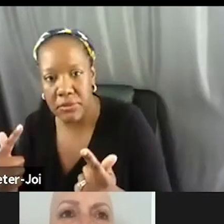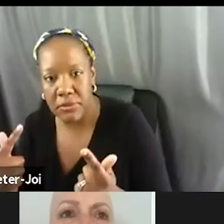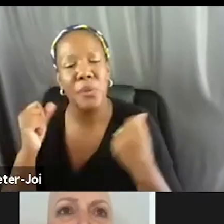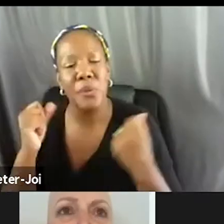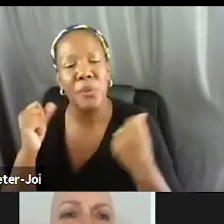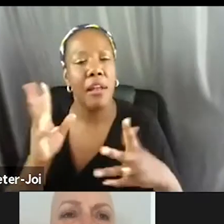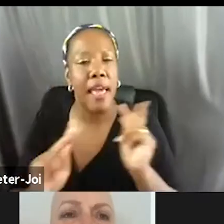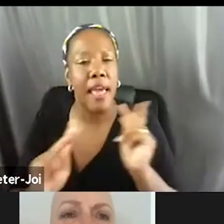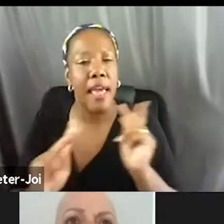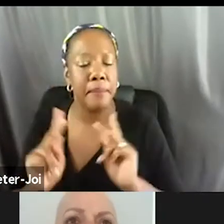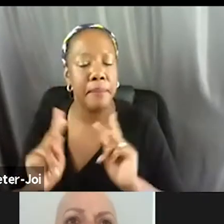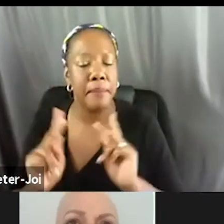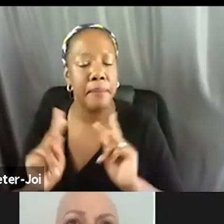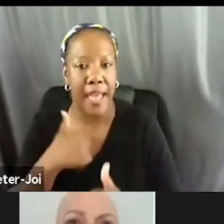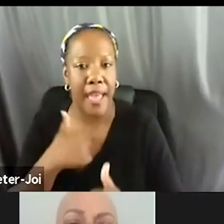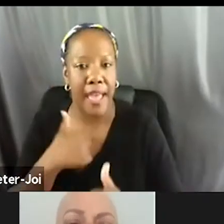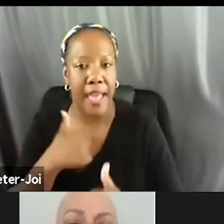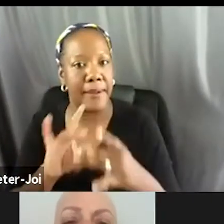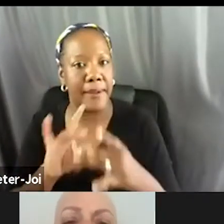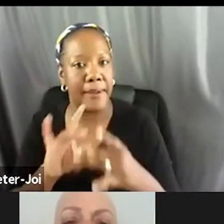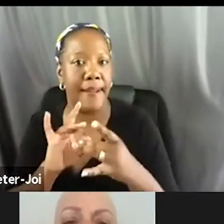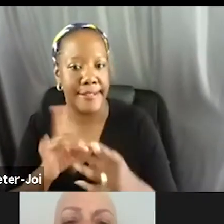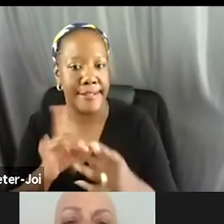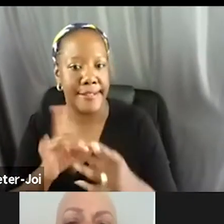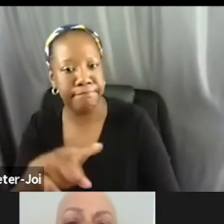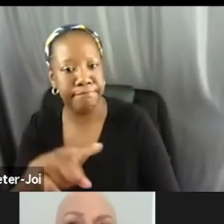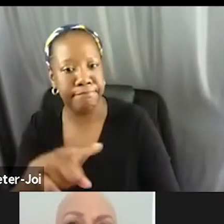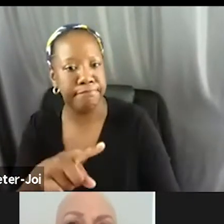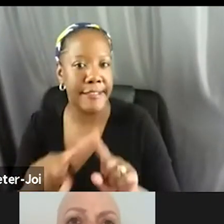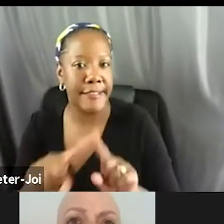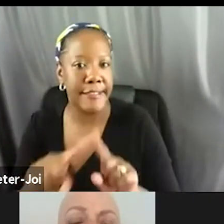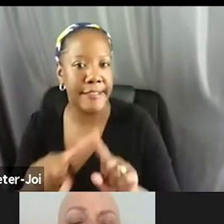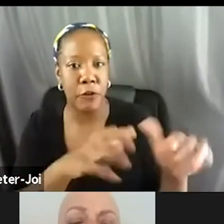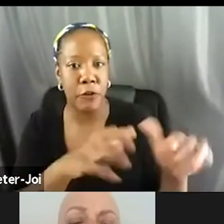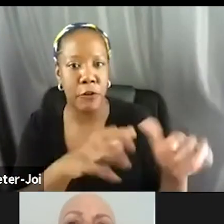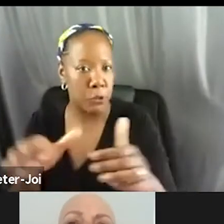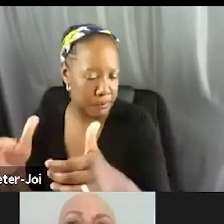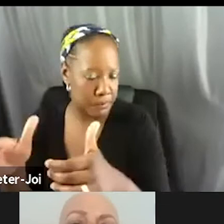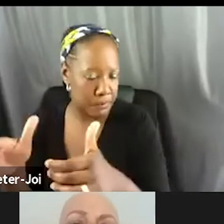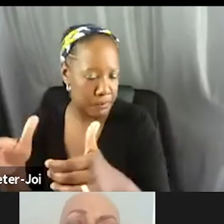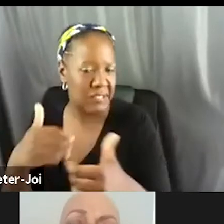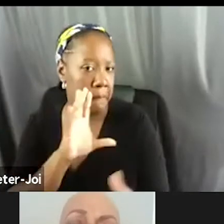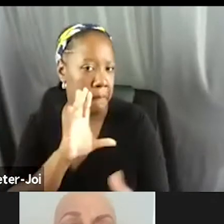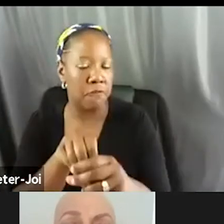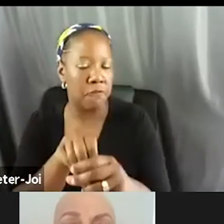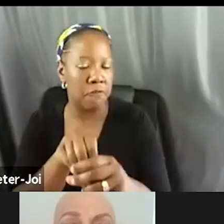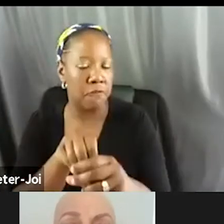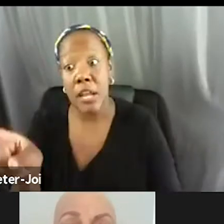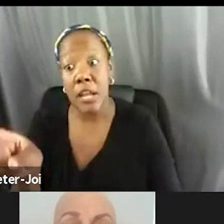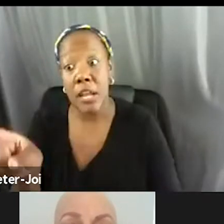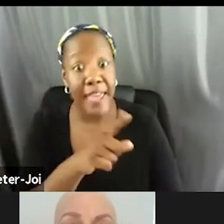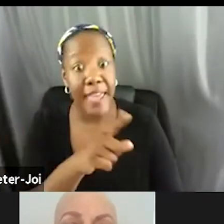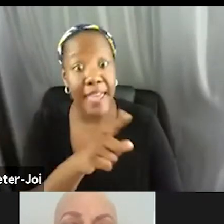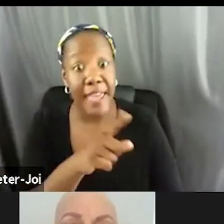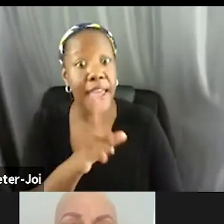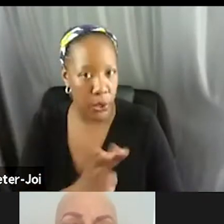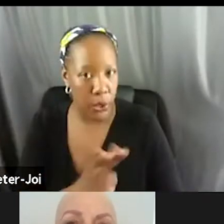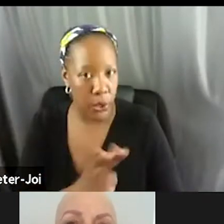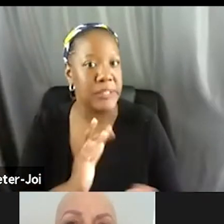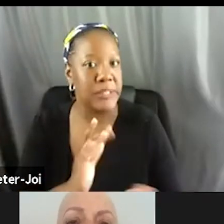people who I'm connected with, you know, in these different groups, alopecia groups, who actually are taking the